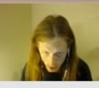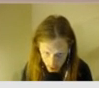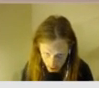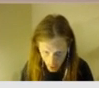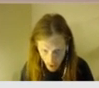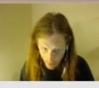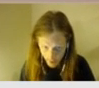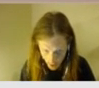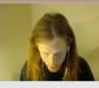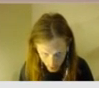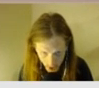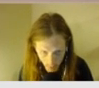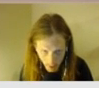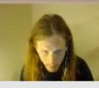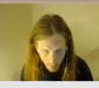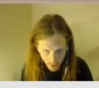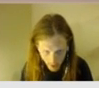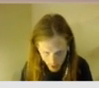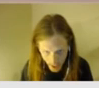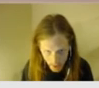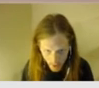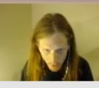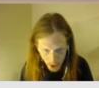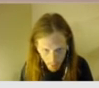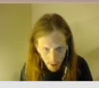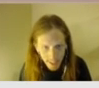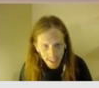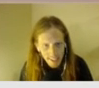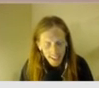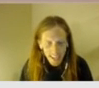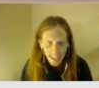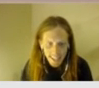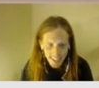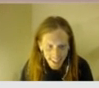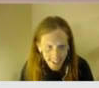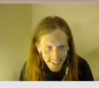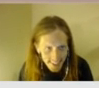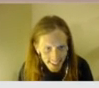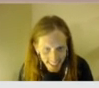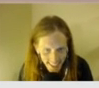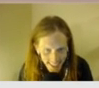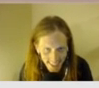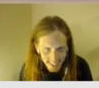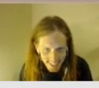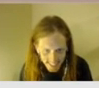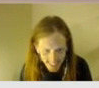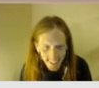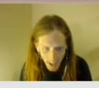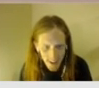he uses so that you can also, because you made a perfectly good case for a Fuji camera. And I'll take my royalty checks.